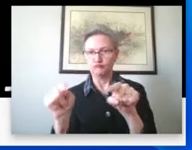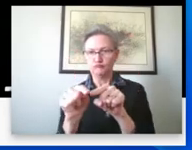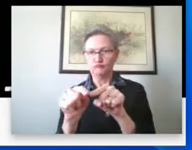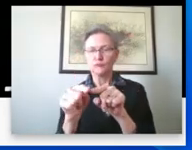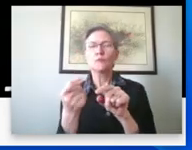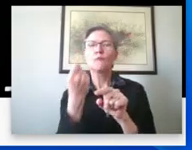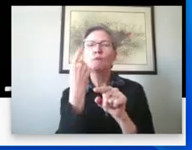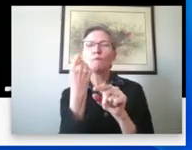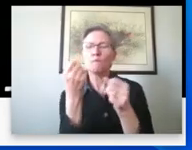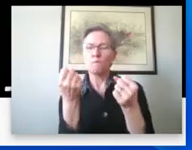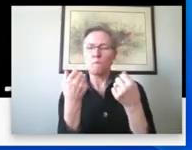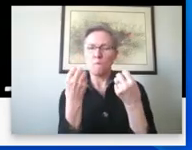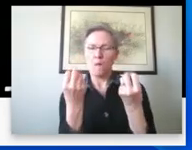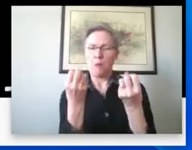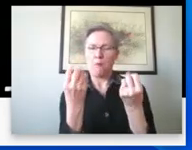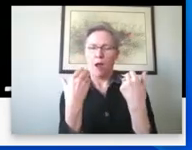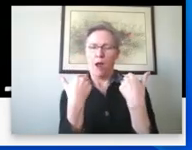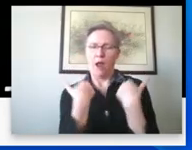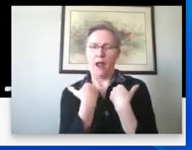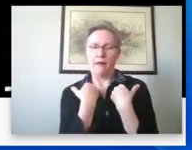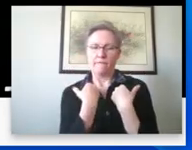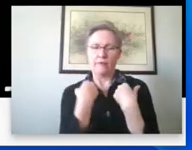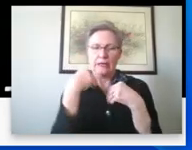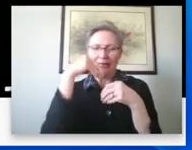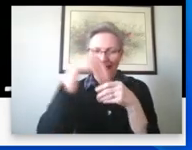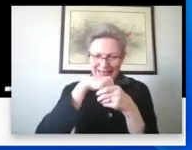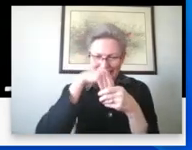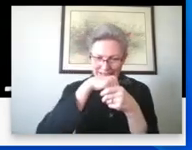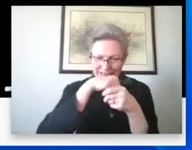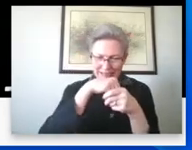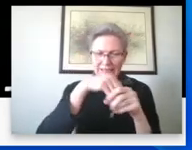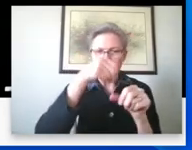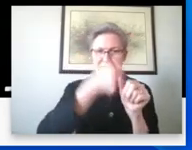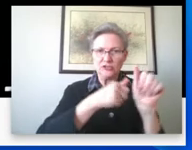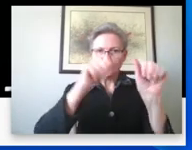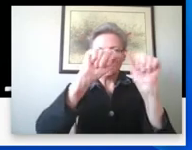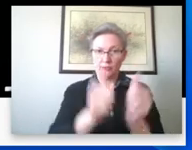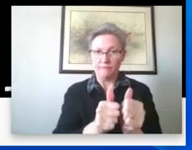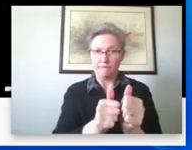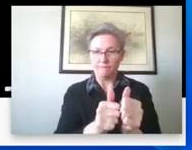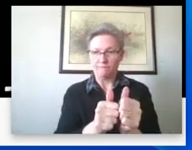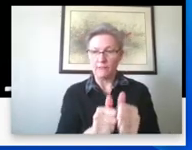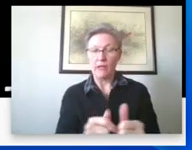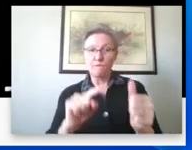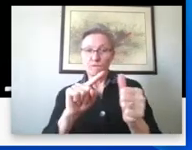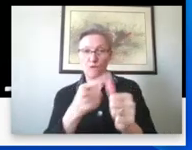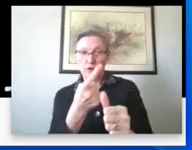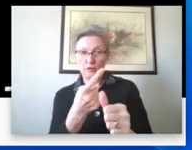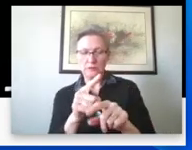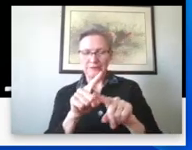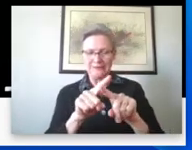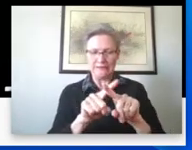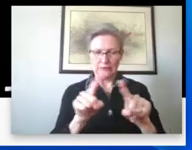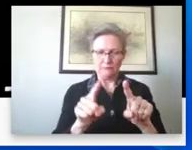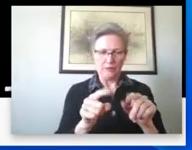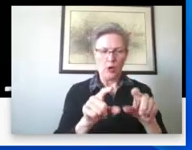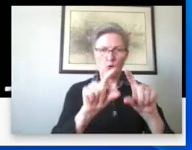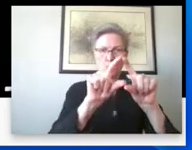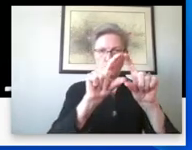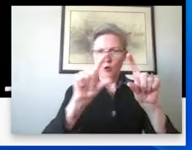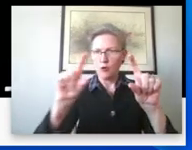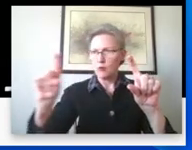I have in each shape. The first thing that we need to understand is the difference between rows